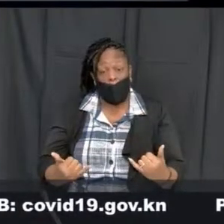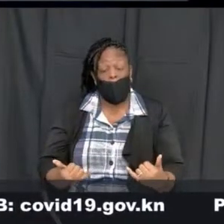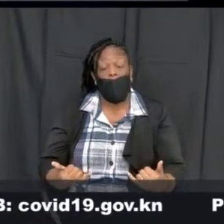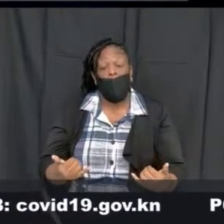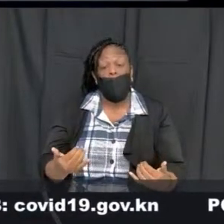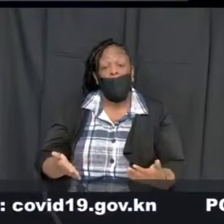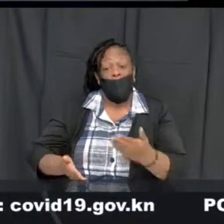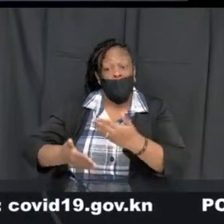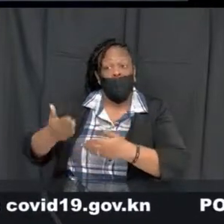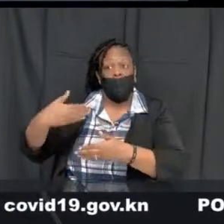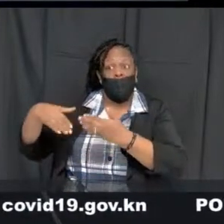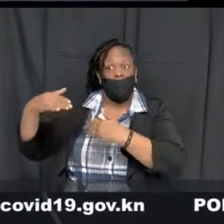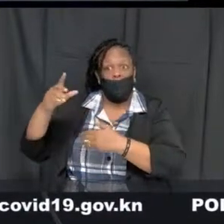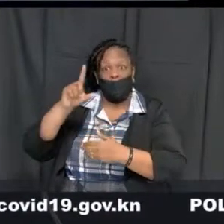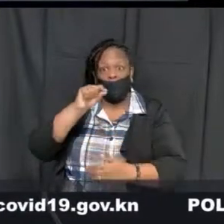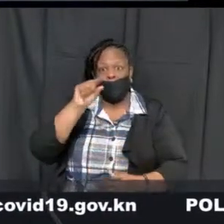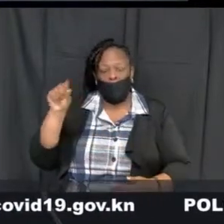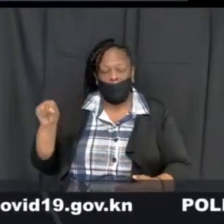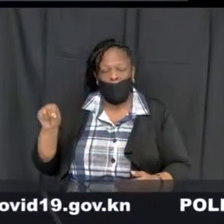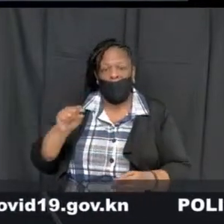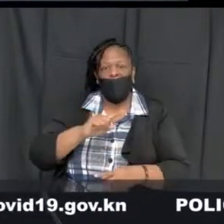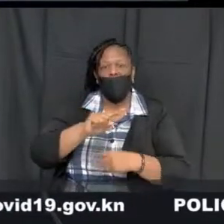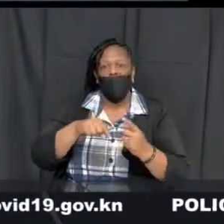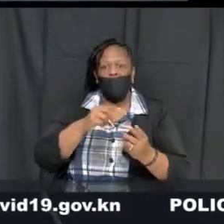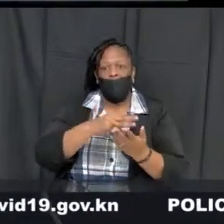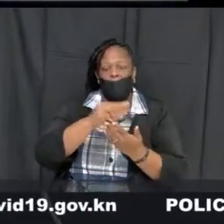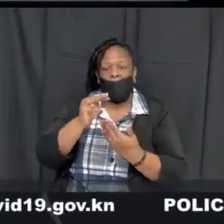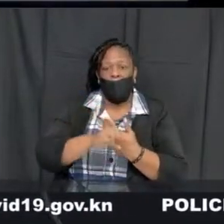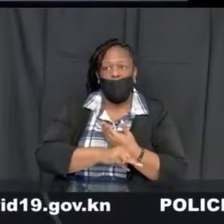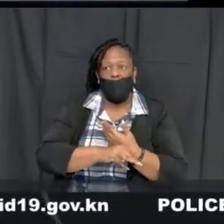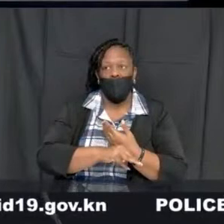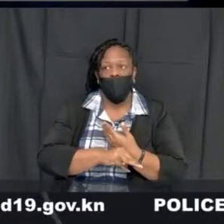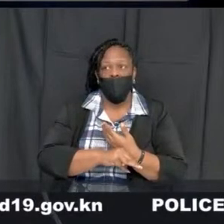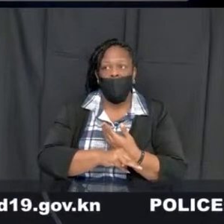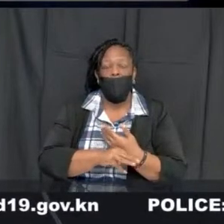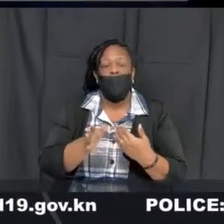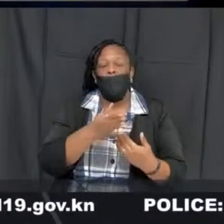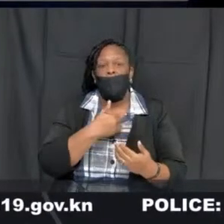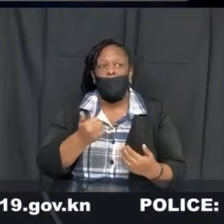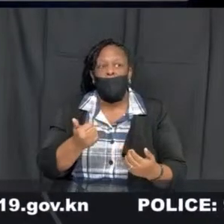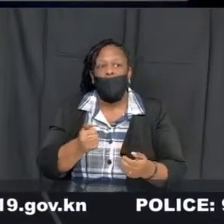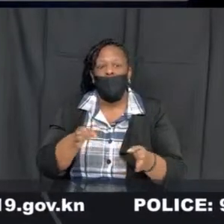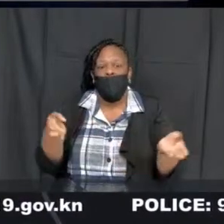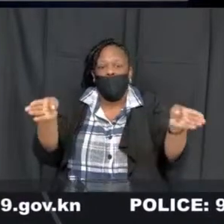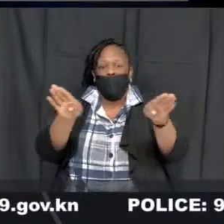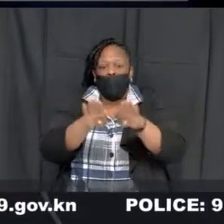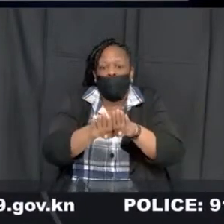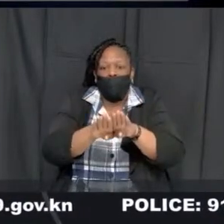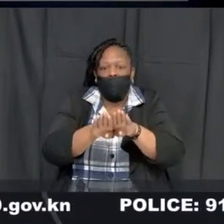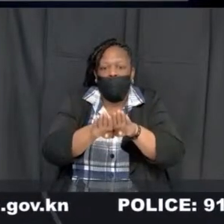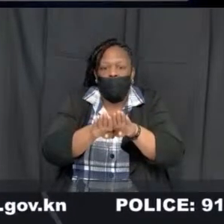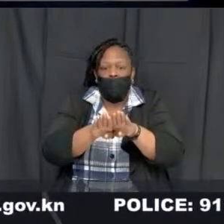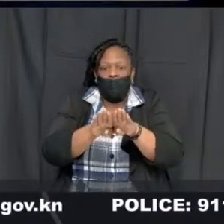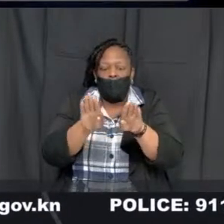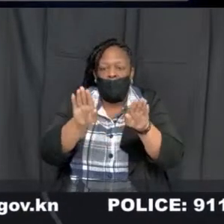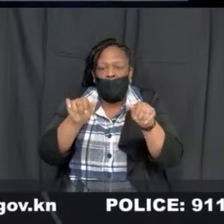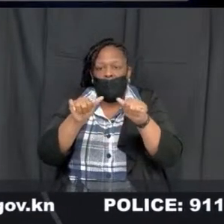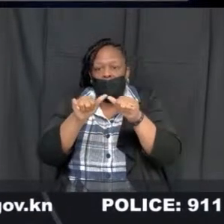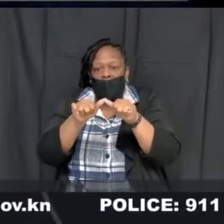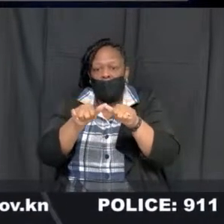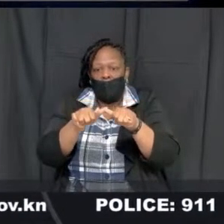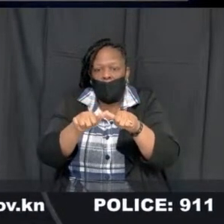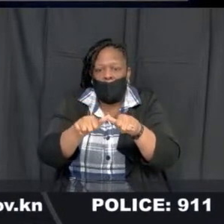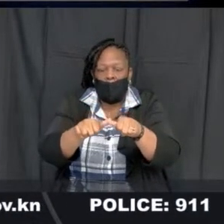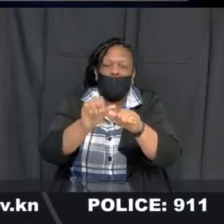borders to the pandemic, March of 2020. Then we reopened in October partially with restrictions and a